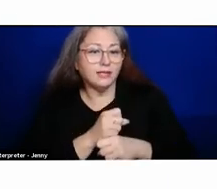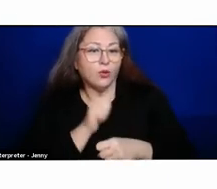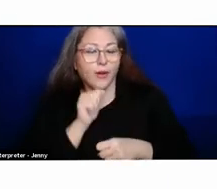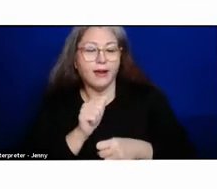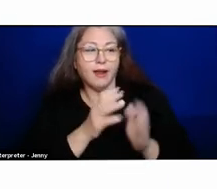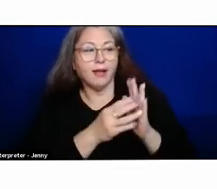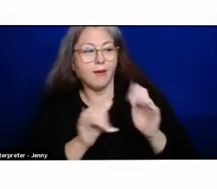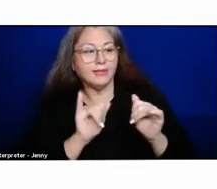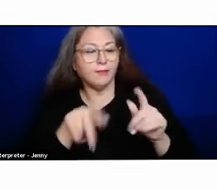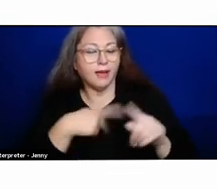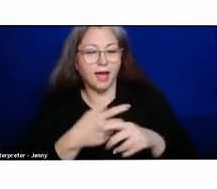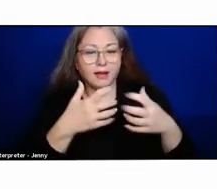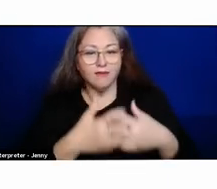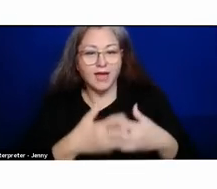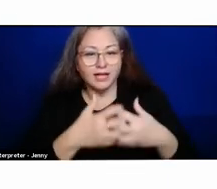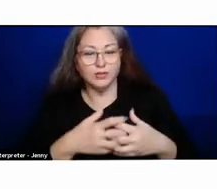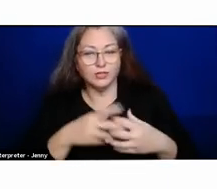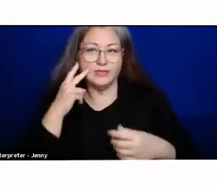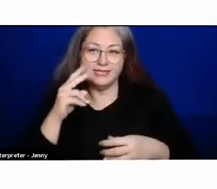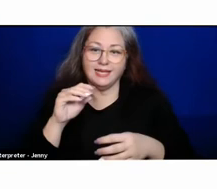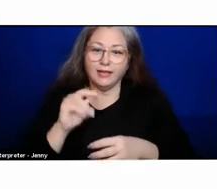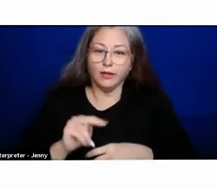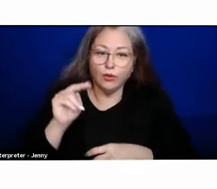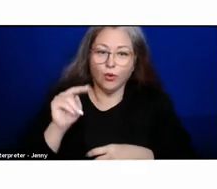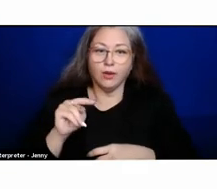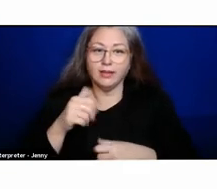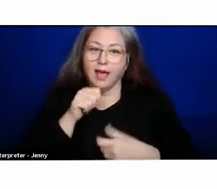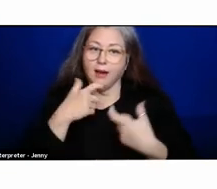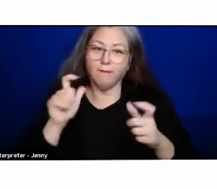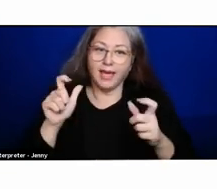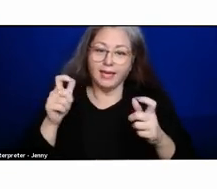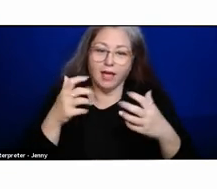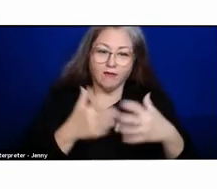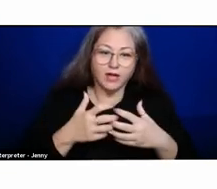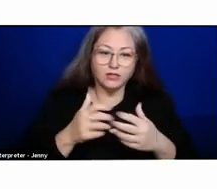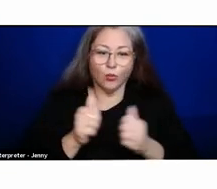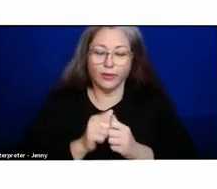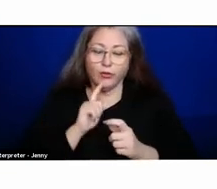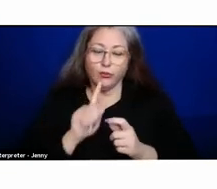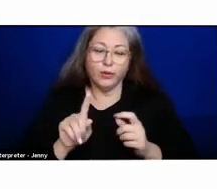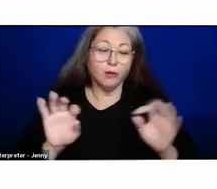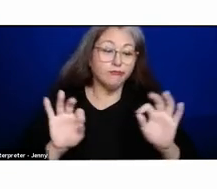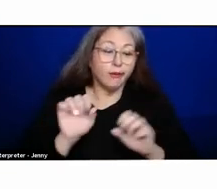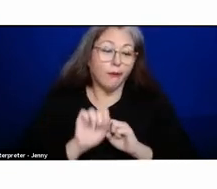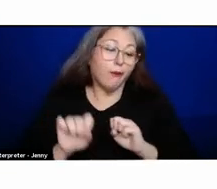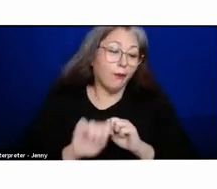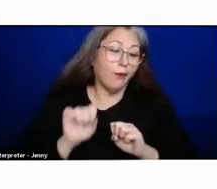factories that exist in the global north. We're not creating huge factories with meaningless work for people. We need